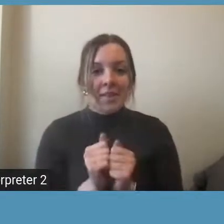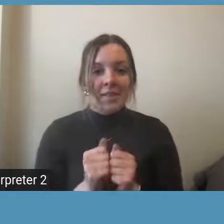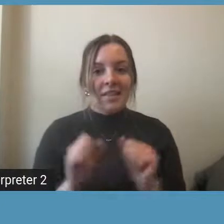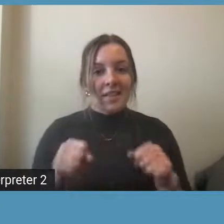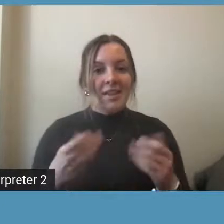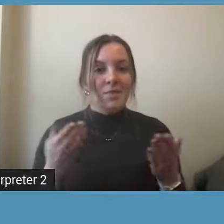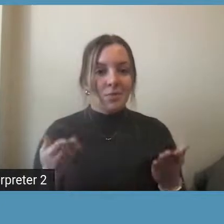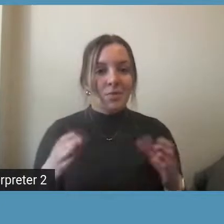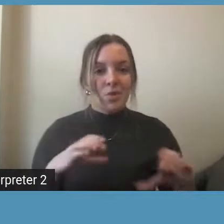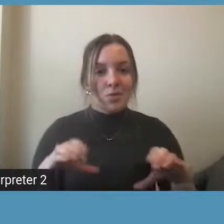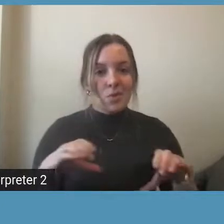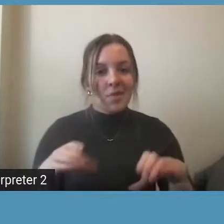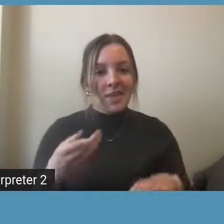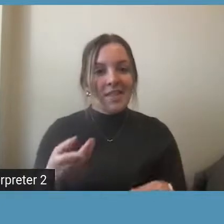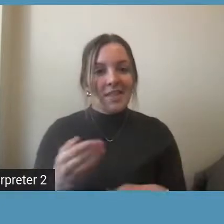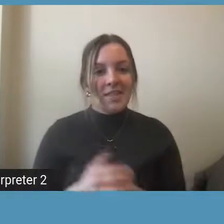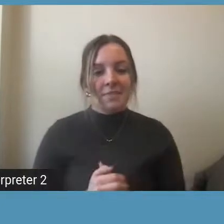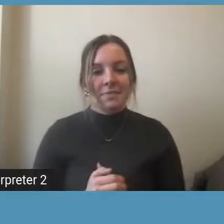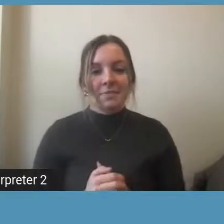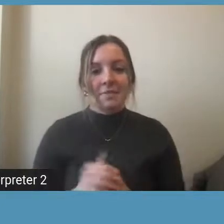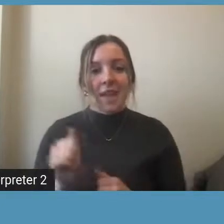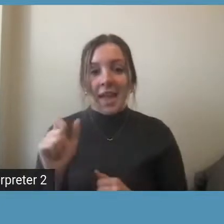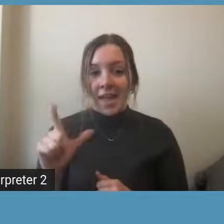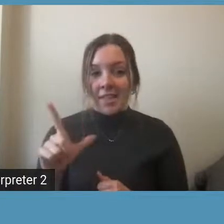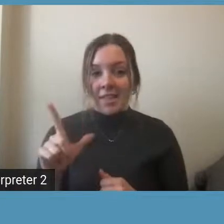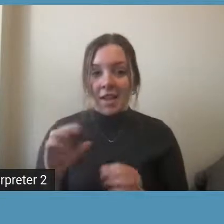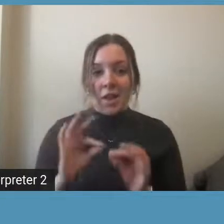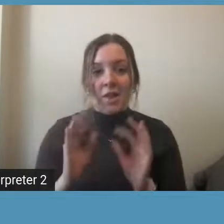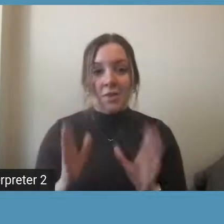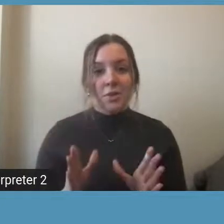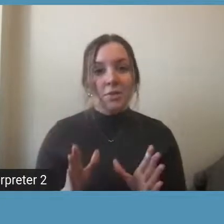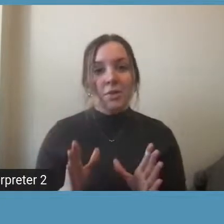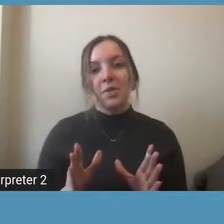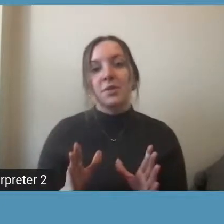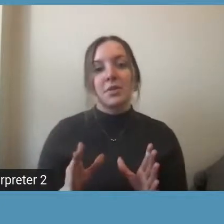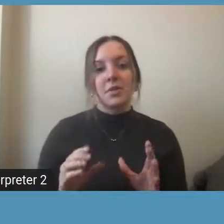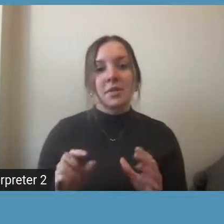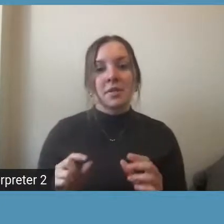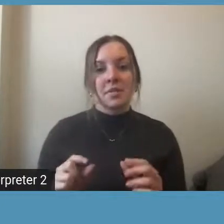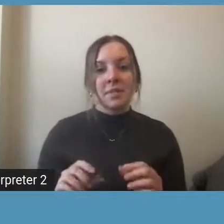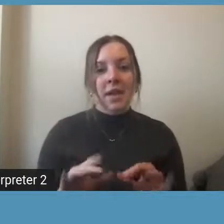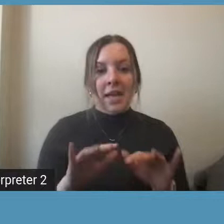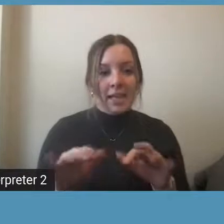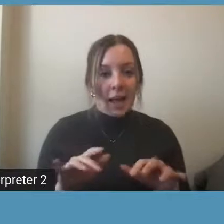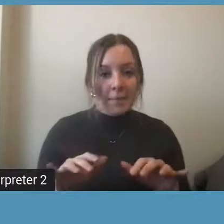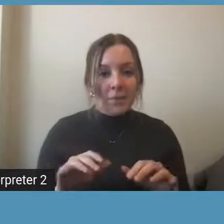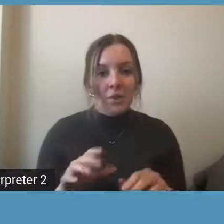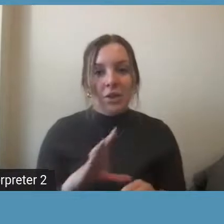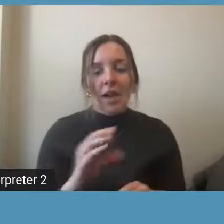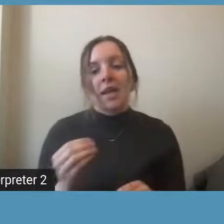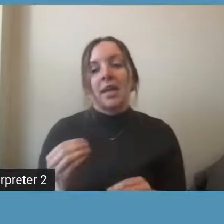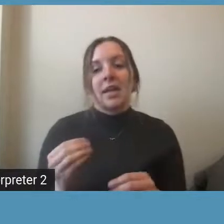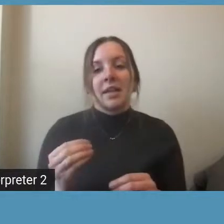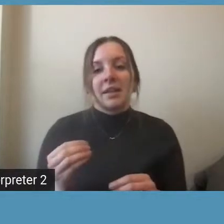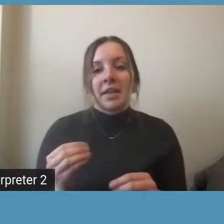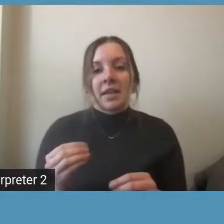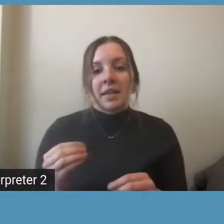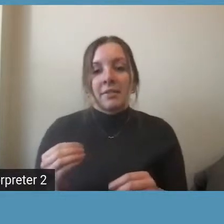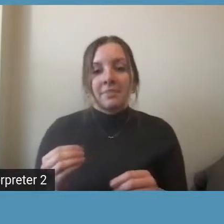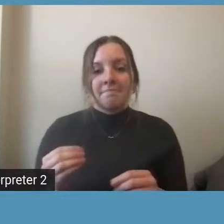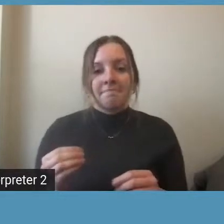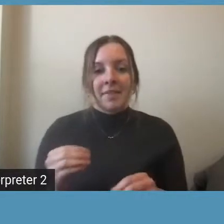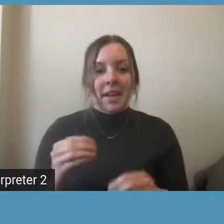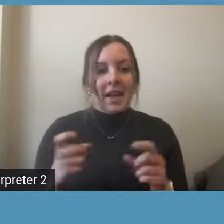transcribers, and the DEP technical fellows who have supported the project, and of course to our advisory group of more than a dozen